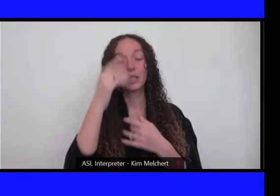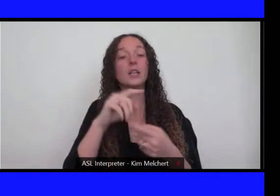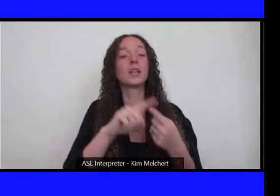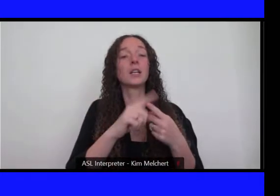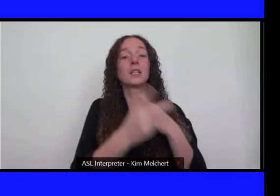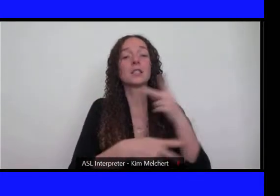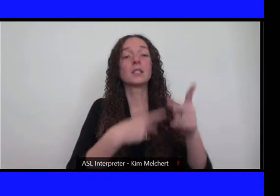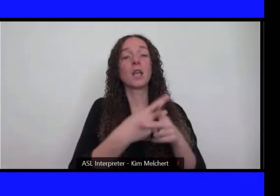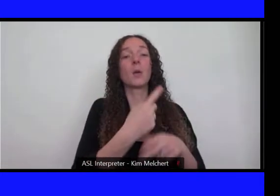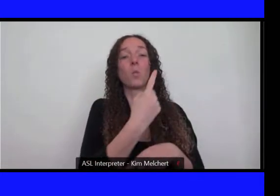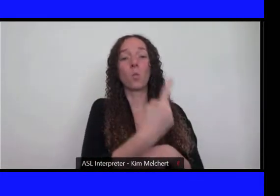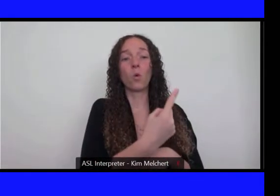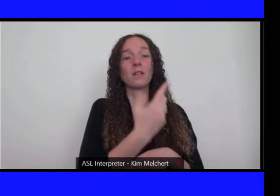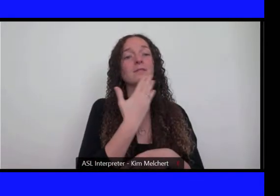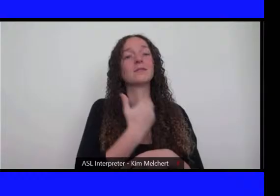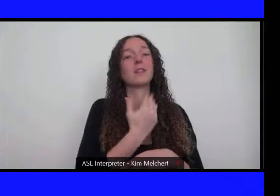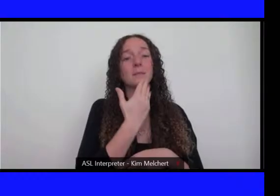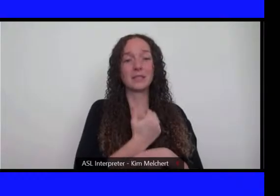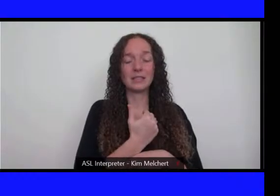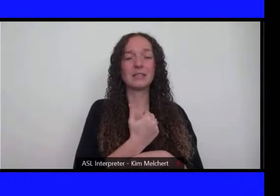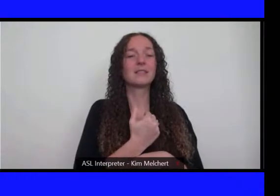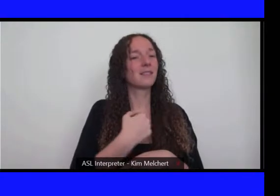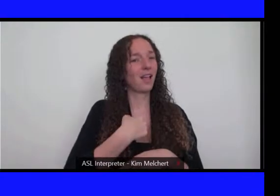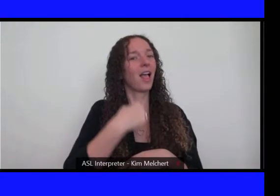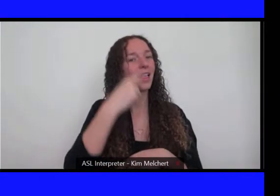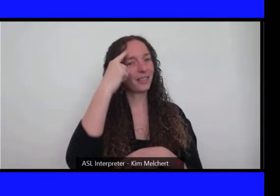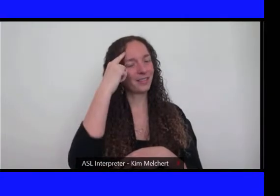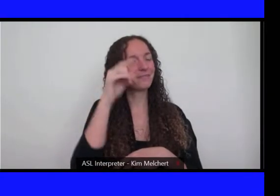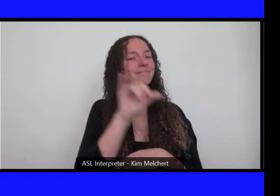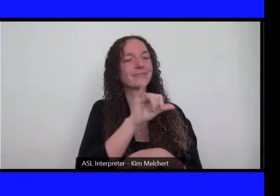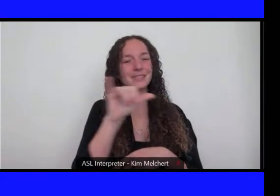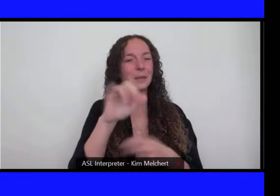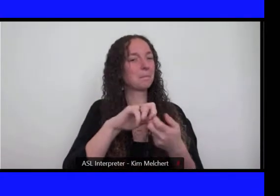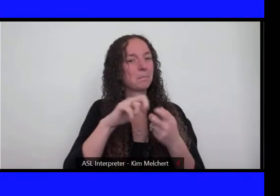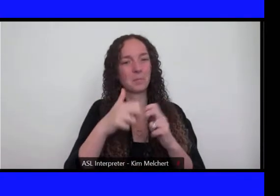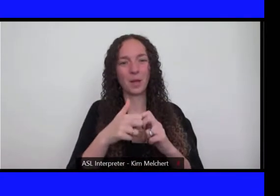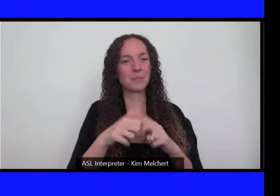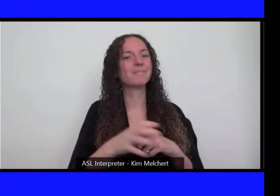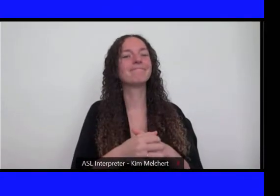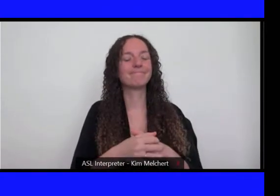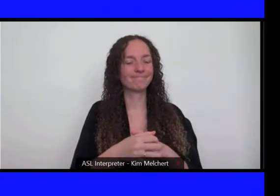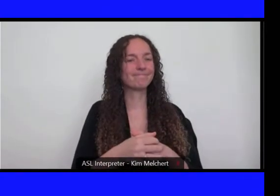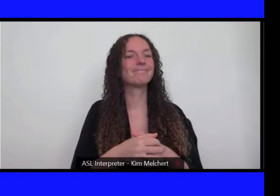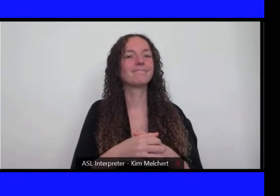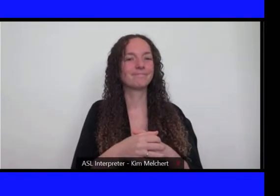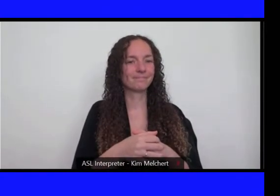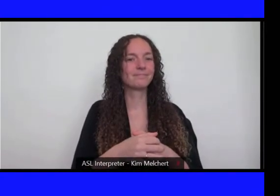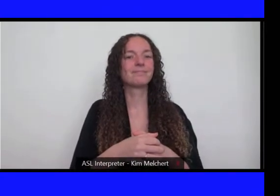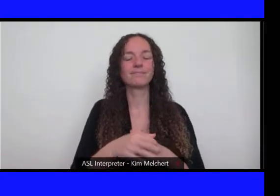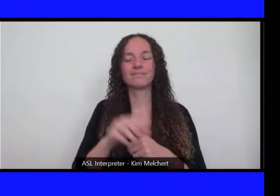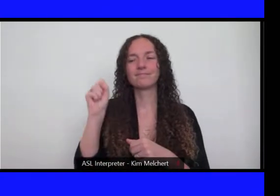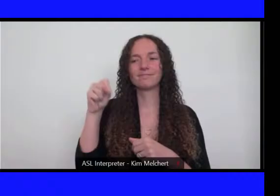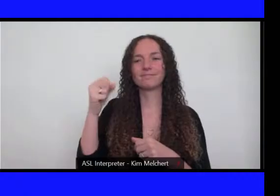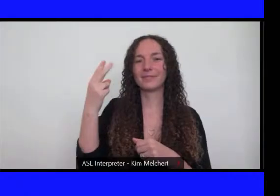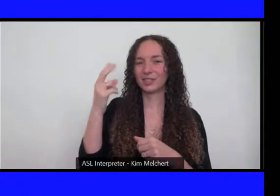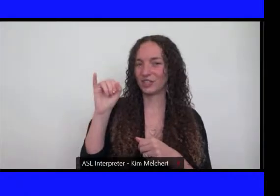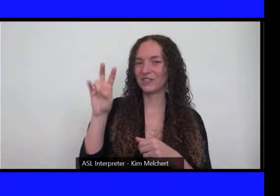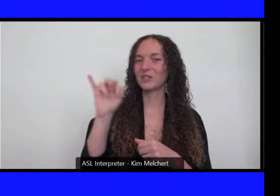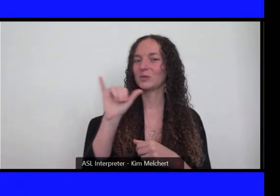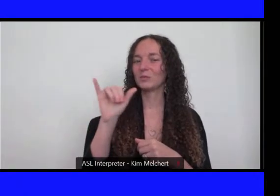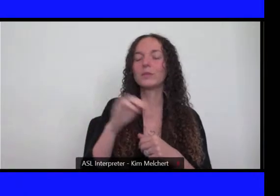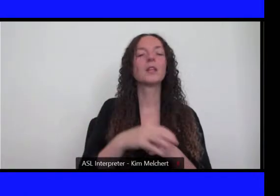of young adults, right, who have very high hormone levels, a certain amount of impulsivity, a